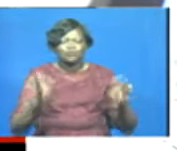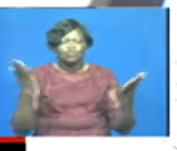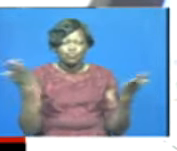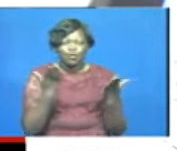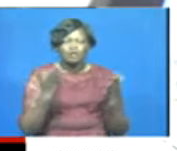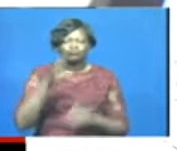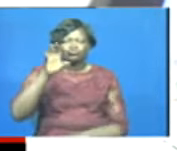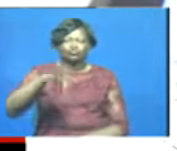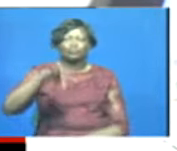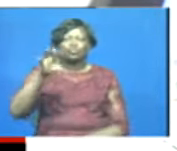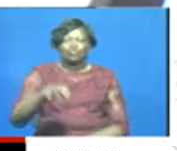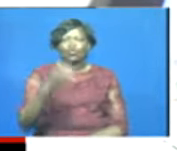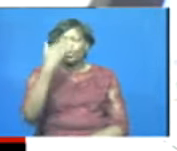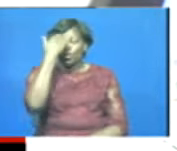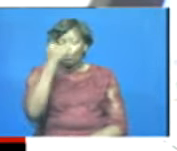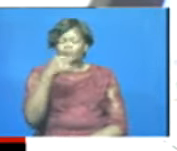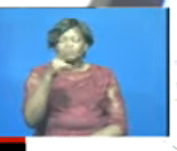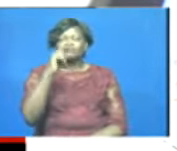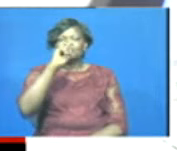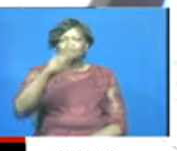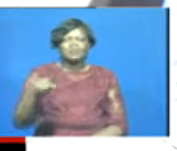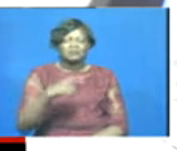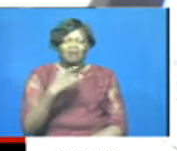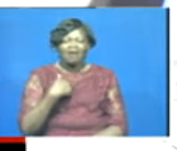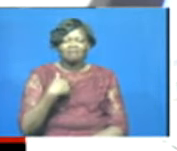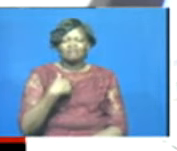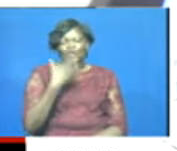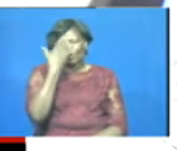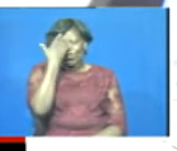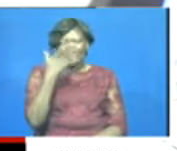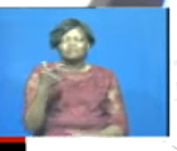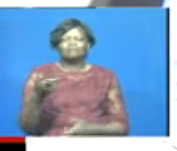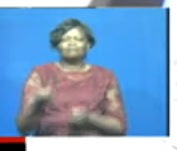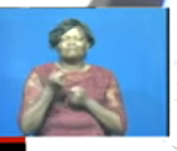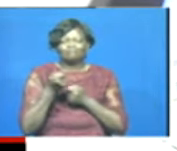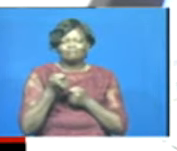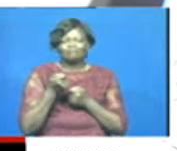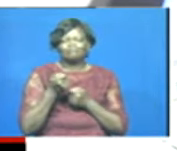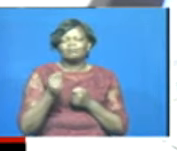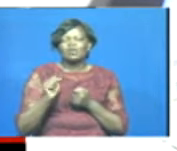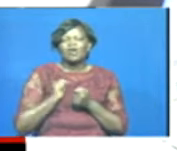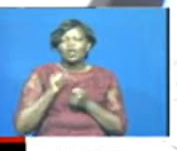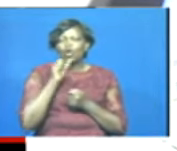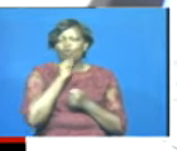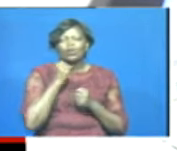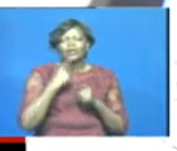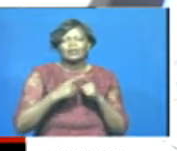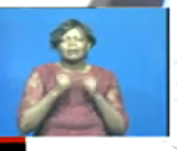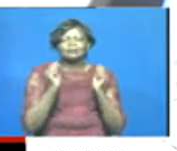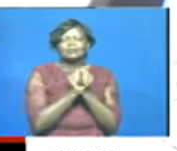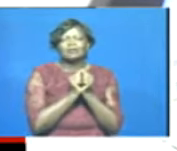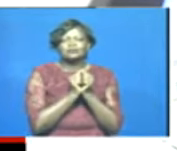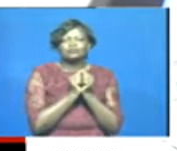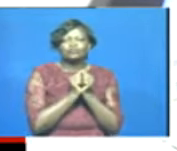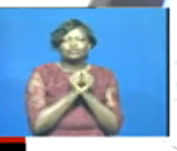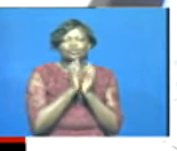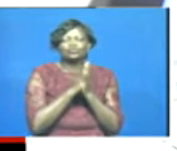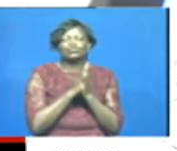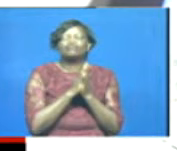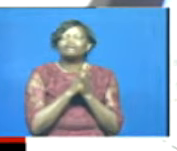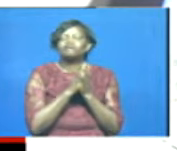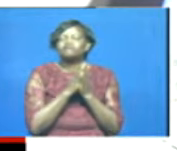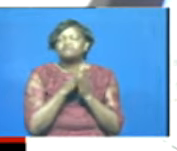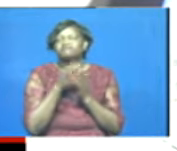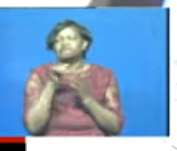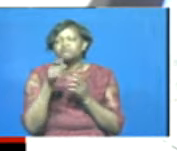Courts after he was found guilty of defiling a 10-year-old girl. Cliffas Otieno, alias Kili, is said to have committed the